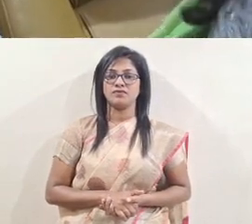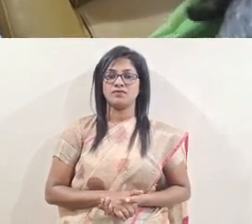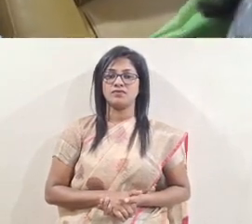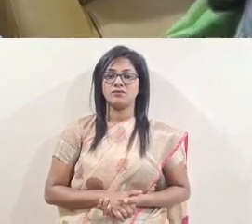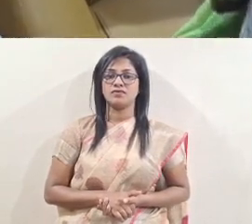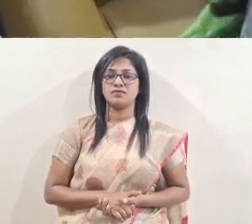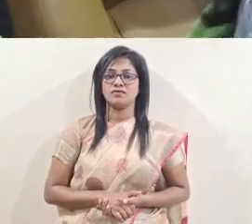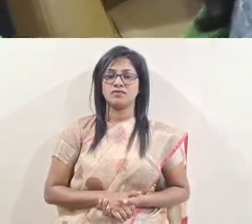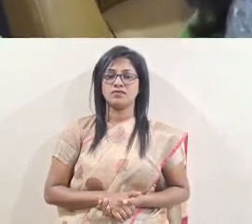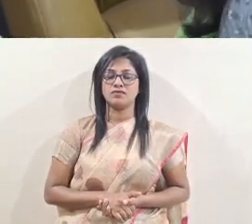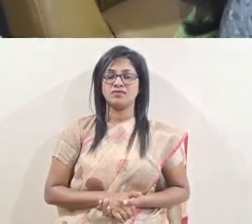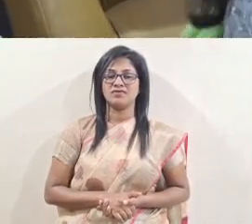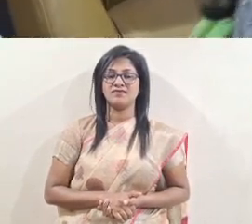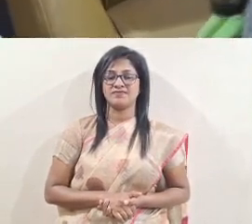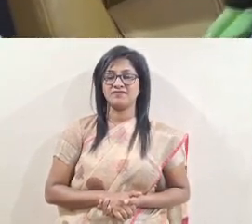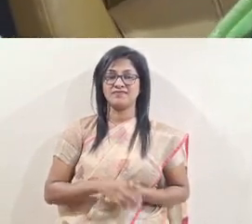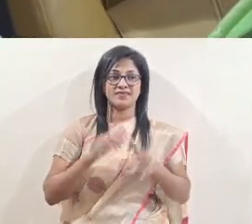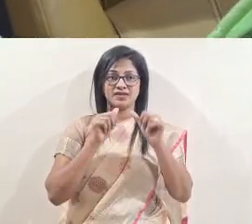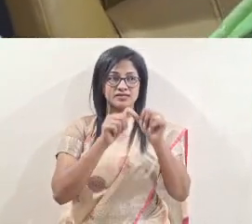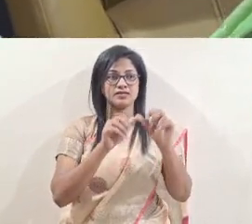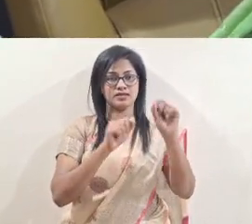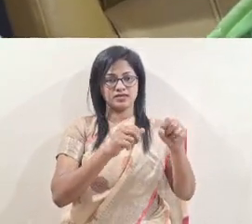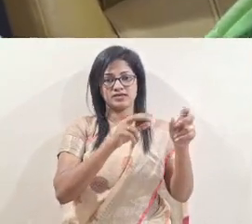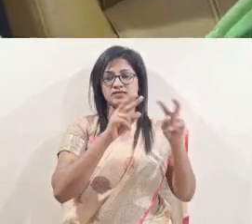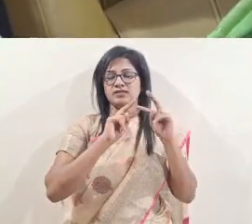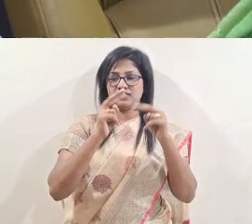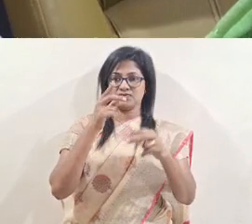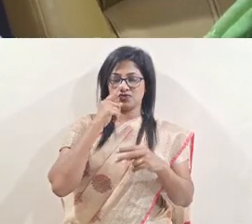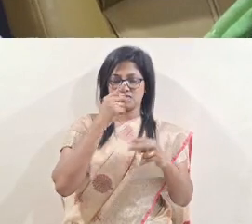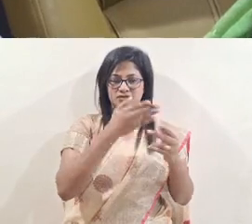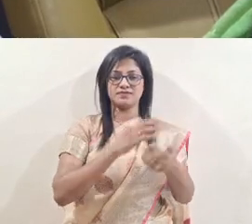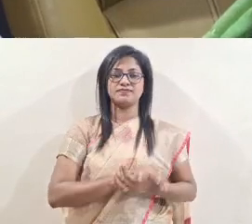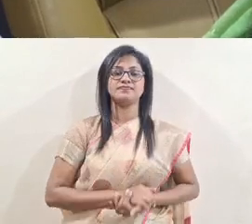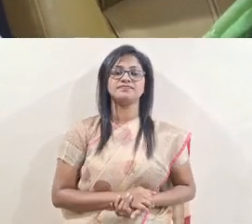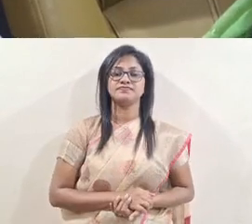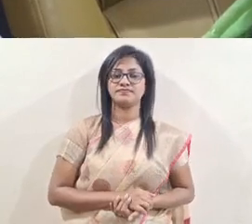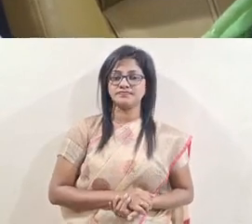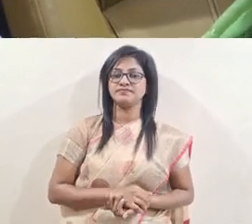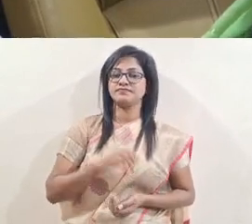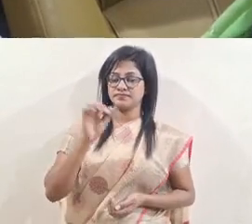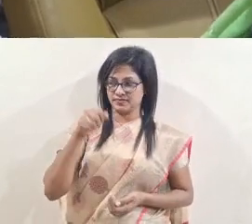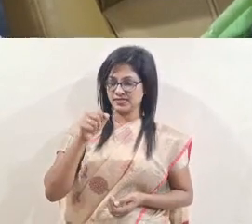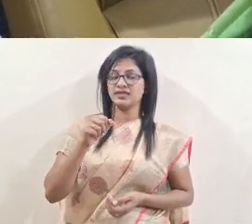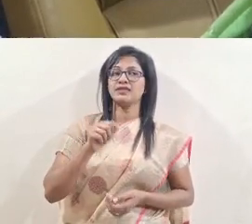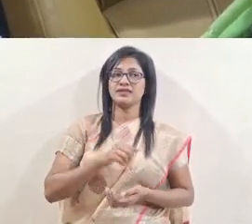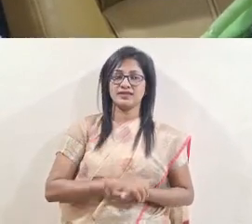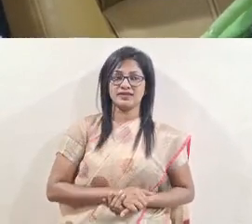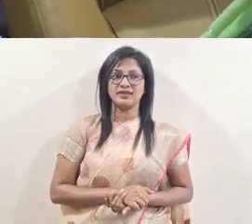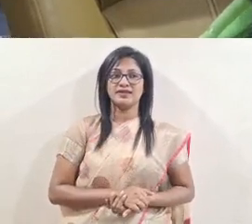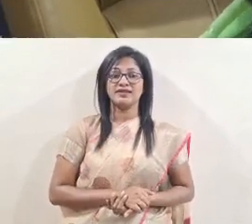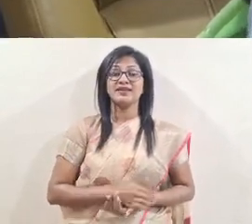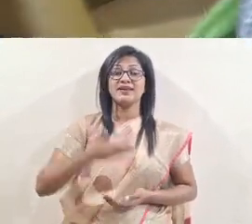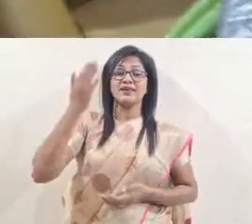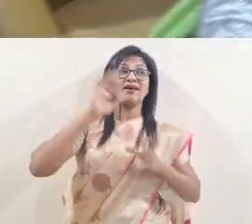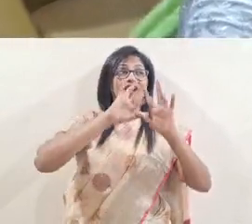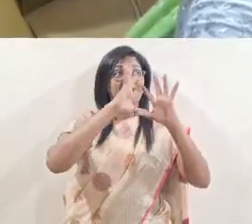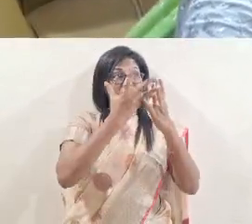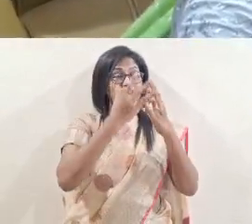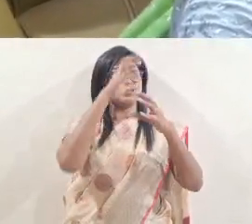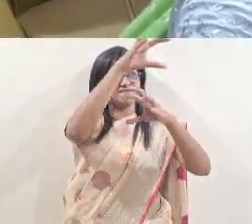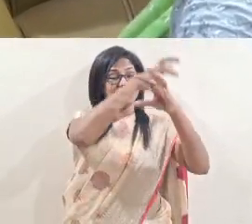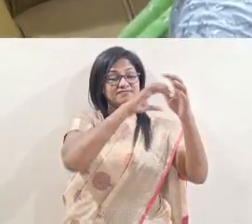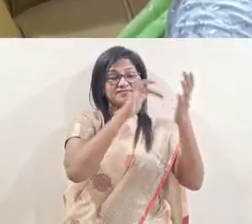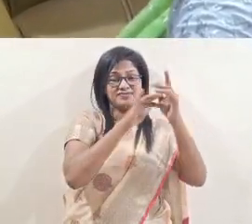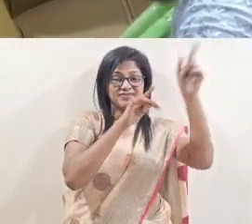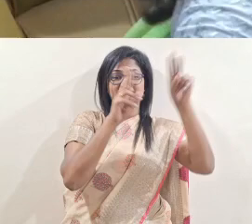Yes, you can respond. So yes, sir. In other countries, FSI around